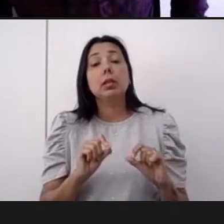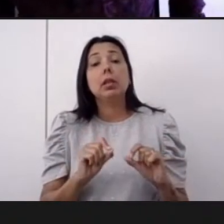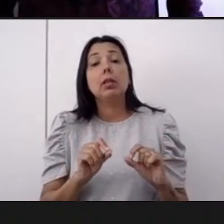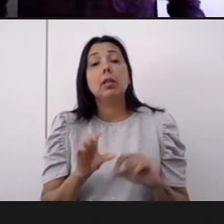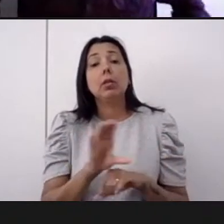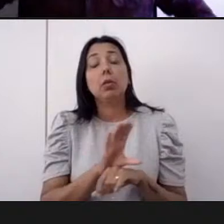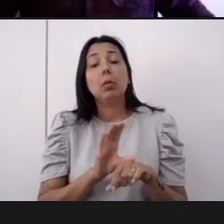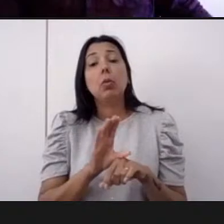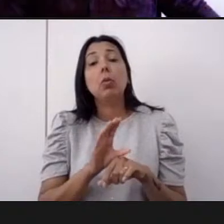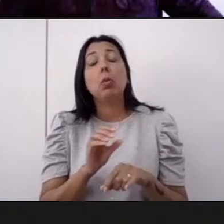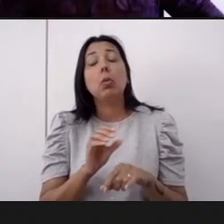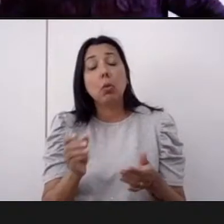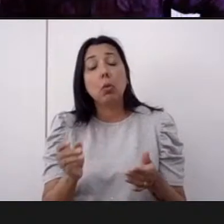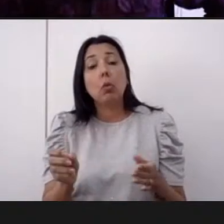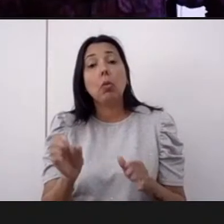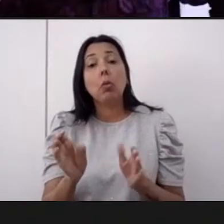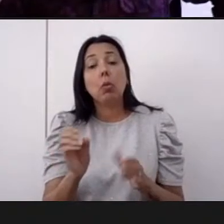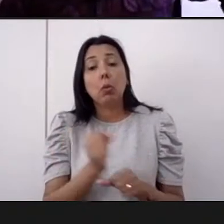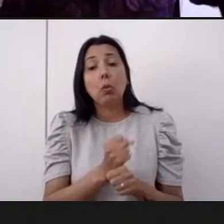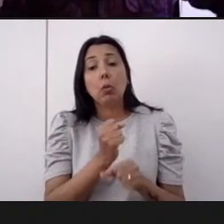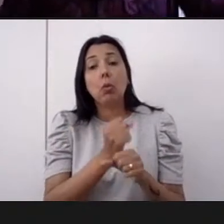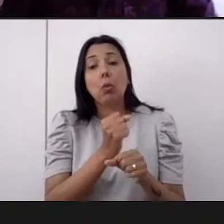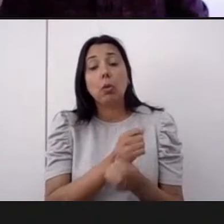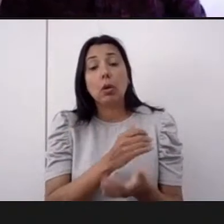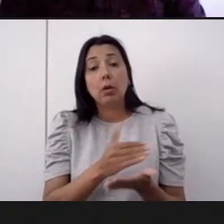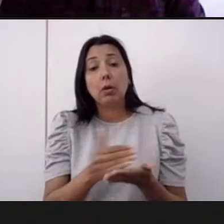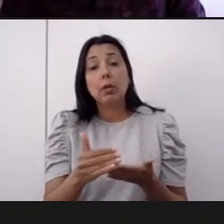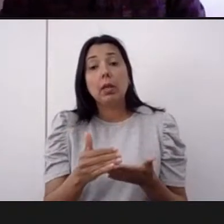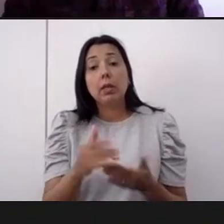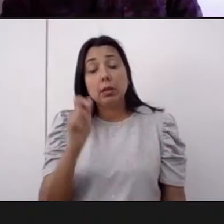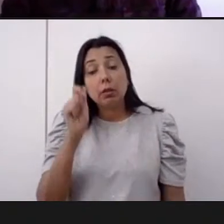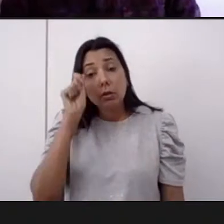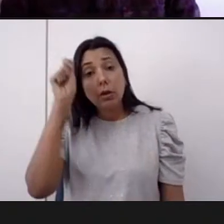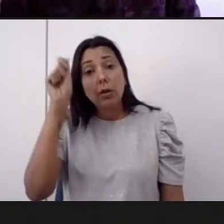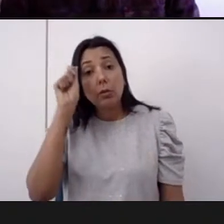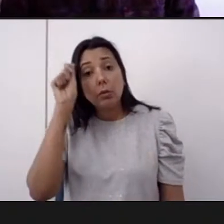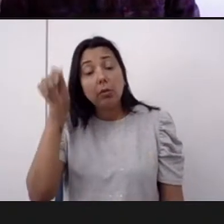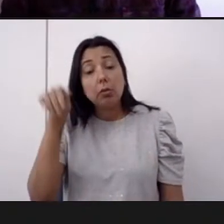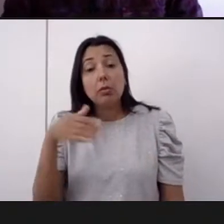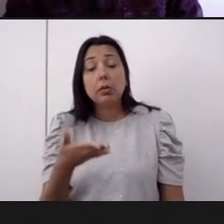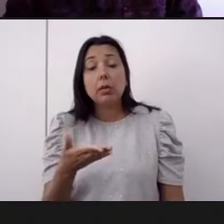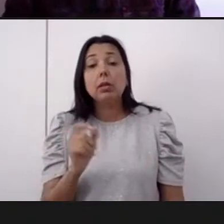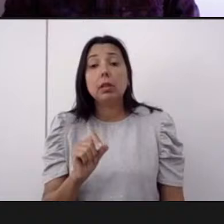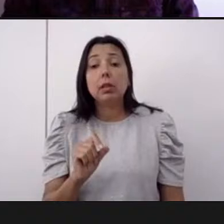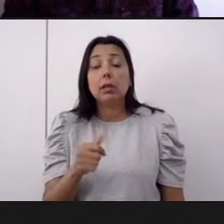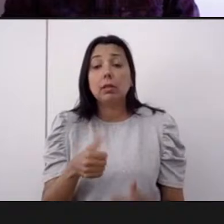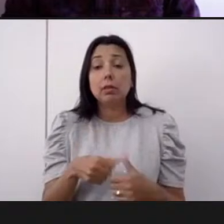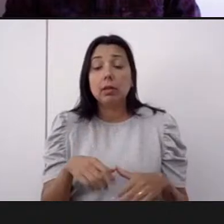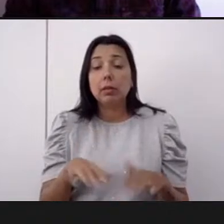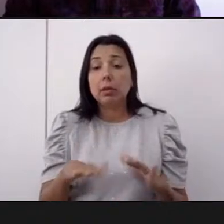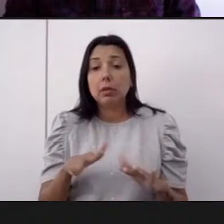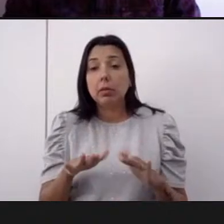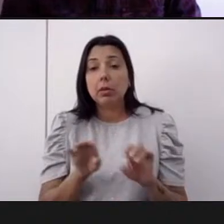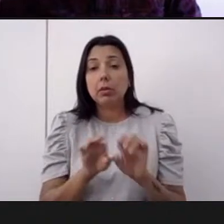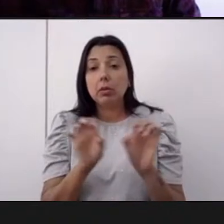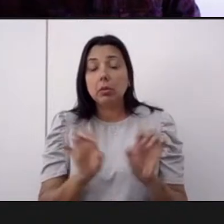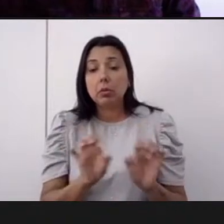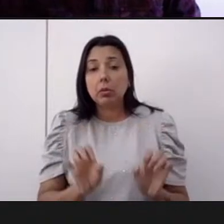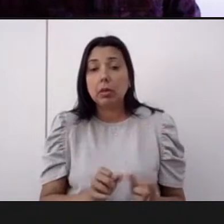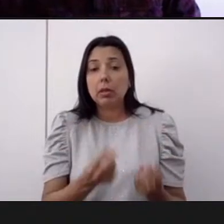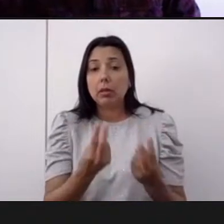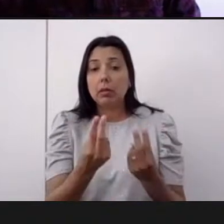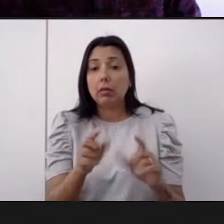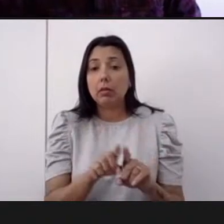from by actors which and remain more or less structurally the same, and the field,